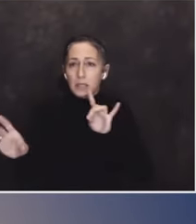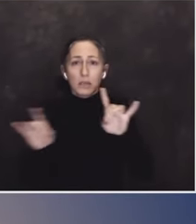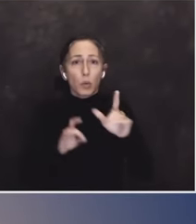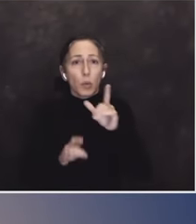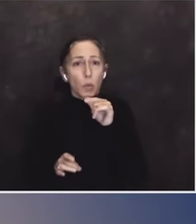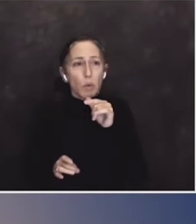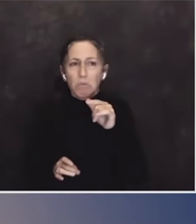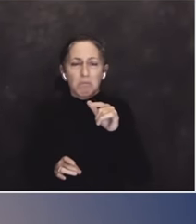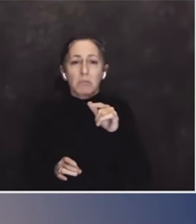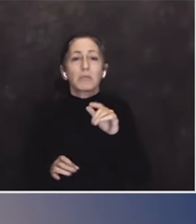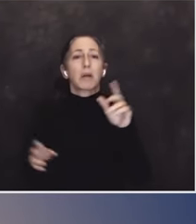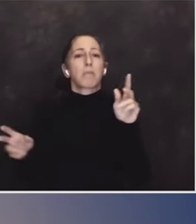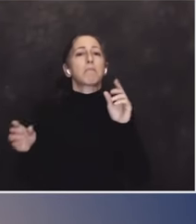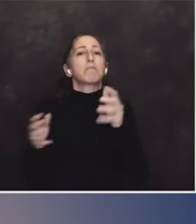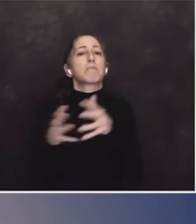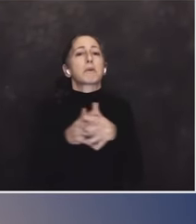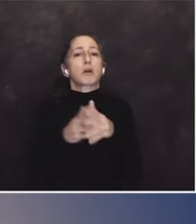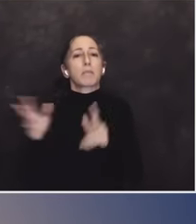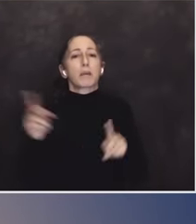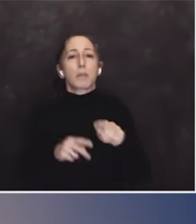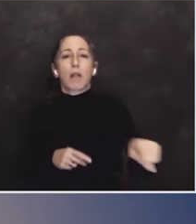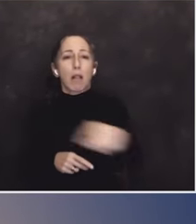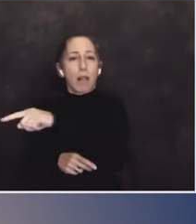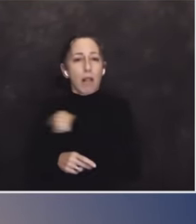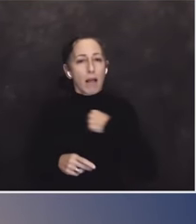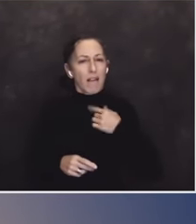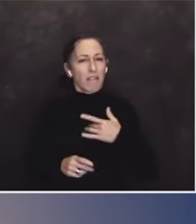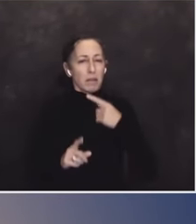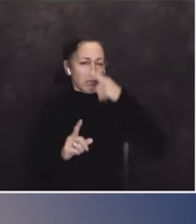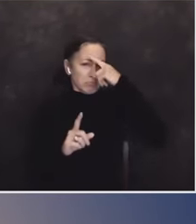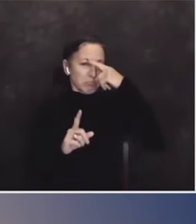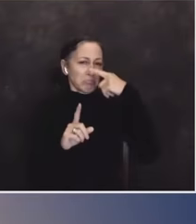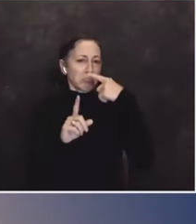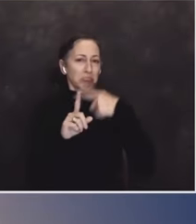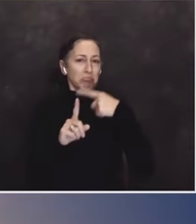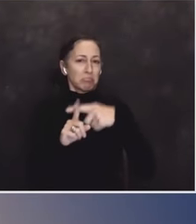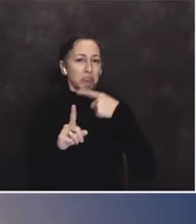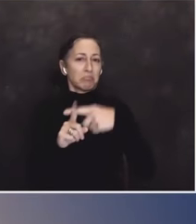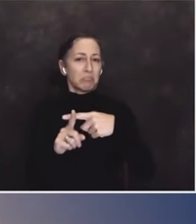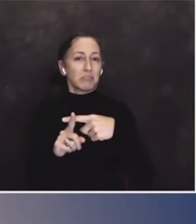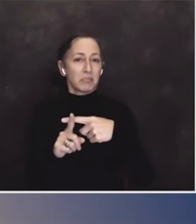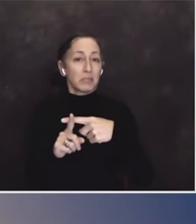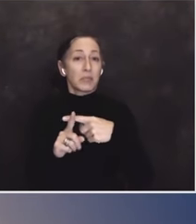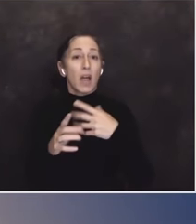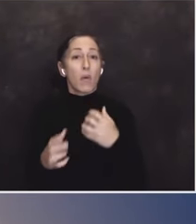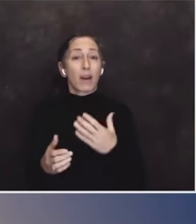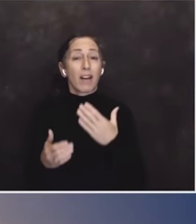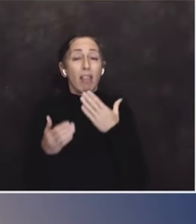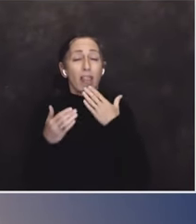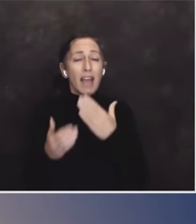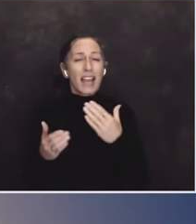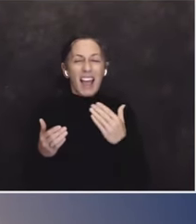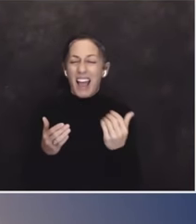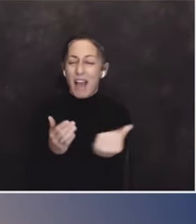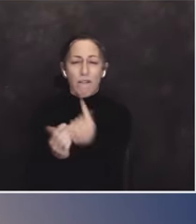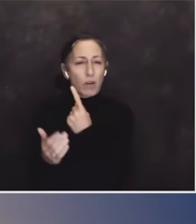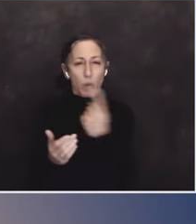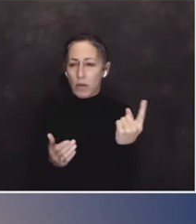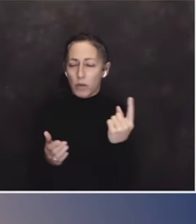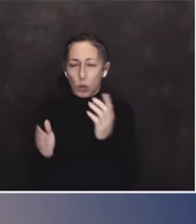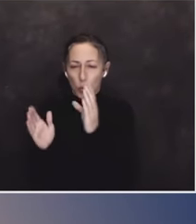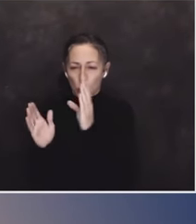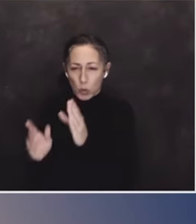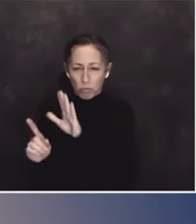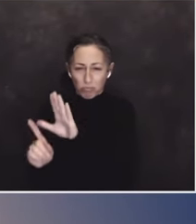But I'm optimistic about this outcome. And I want to thank every one of you who came out and voted in this